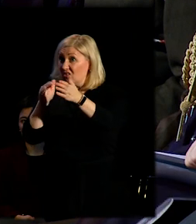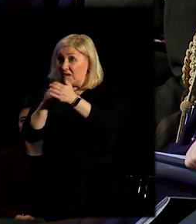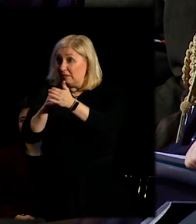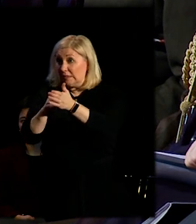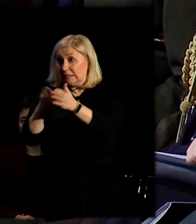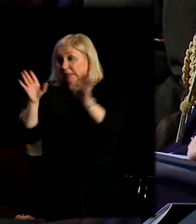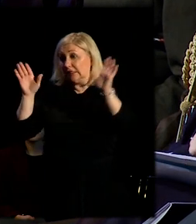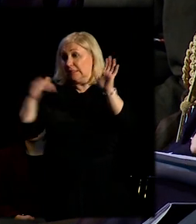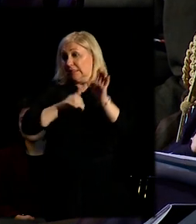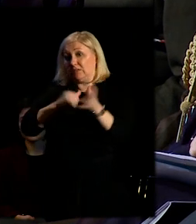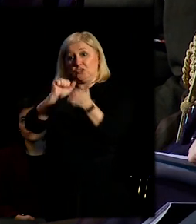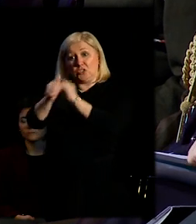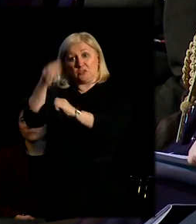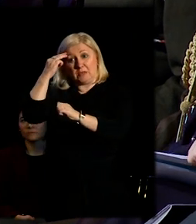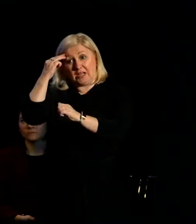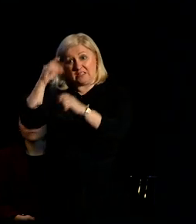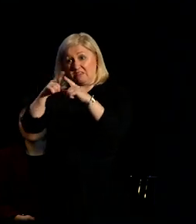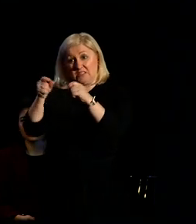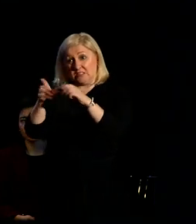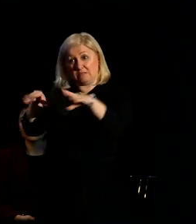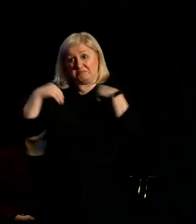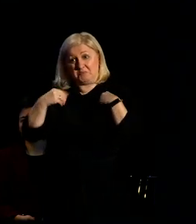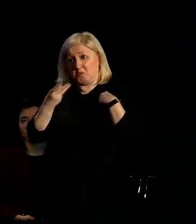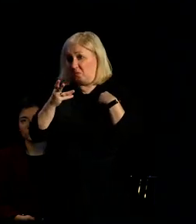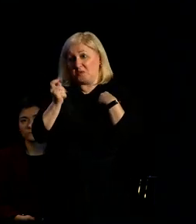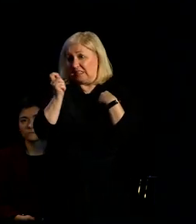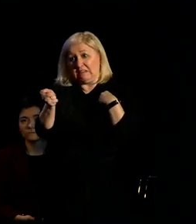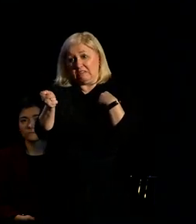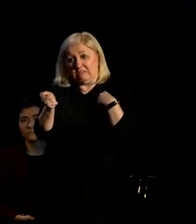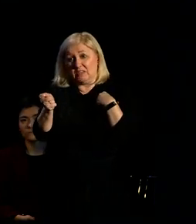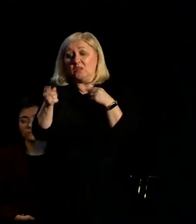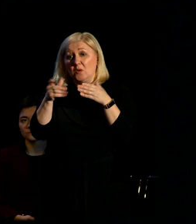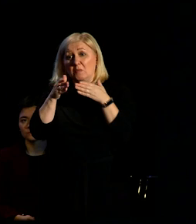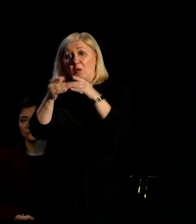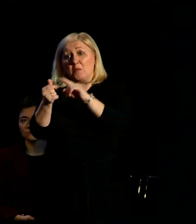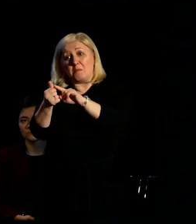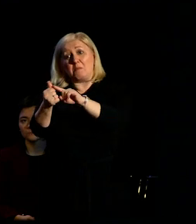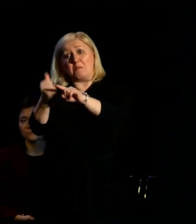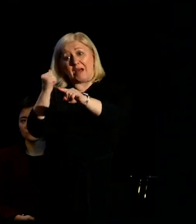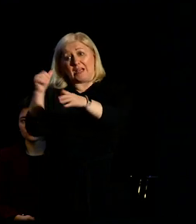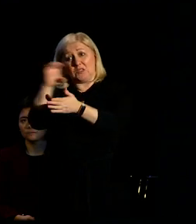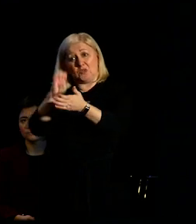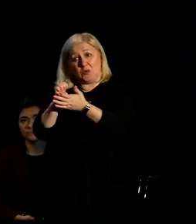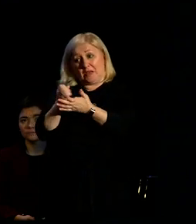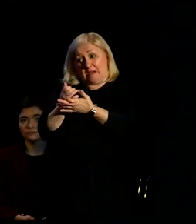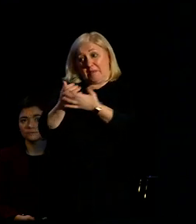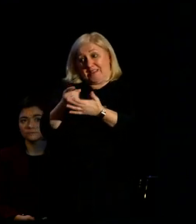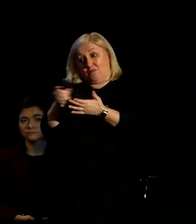rescinded. The ship was forced to return to Europe, where many of the Jewish passengers ultimately perished in the